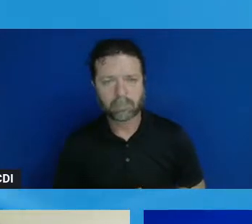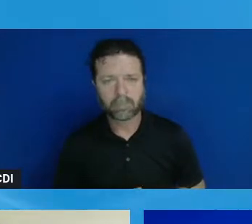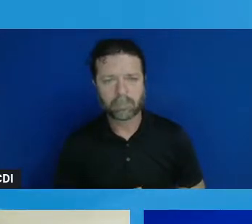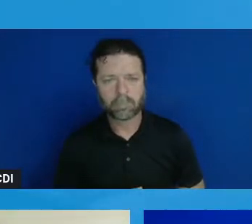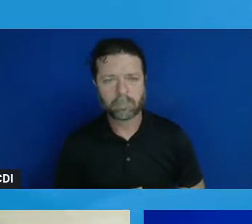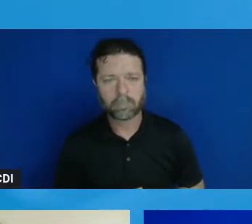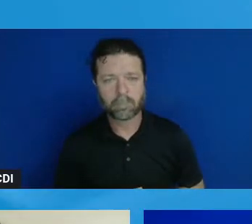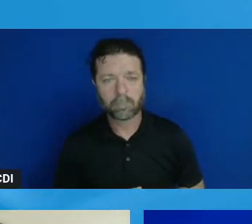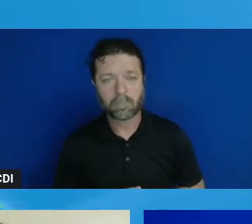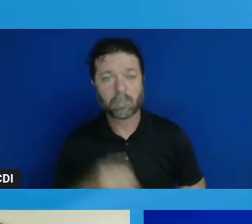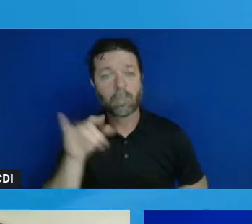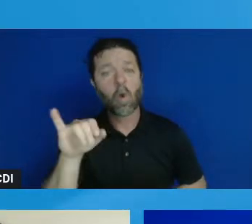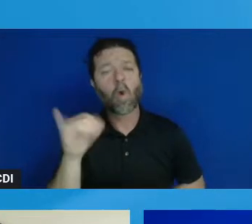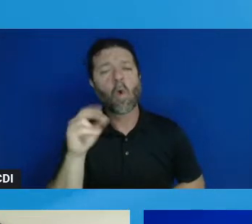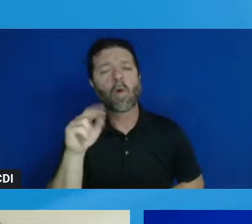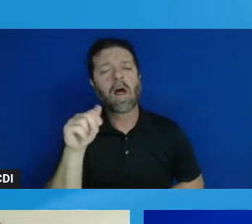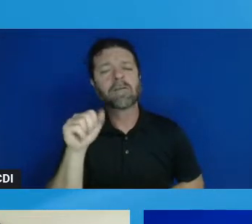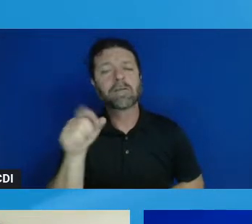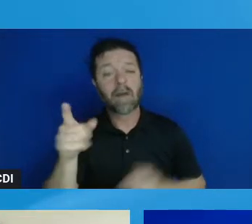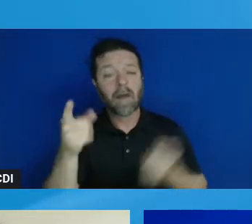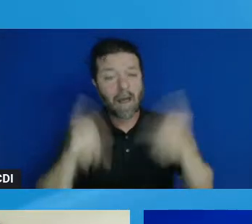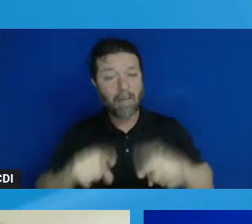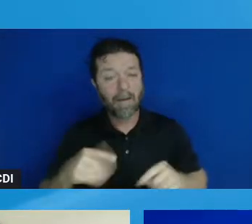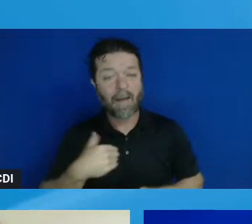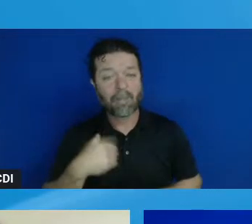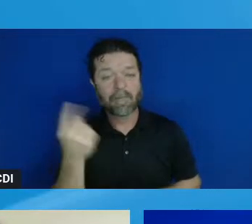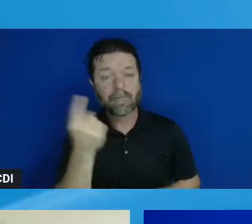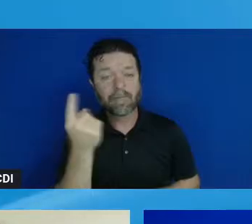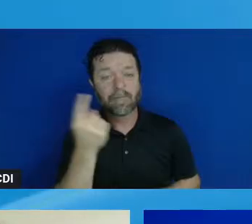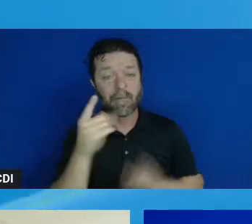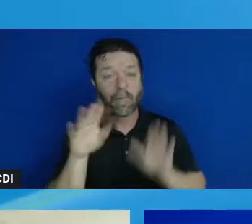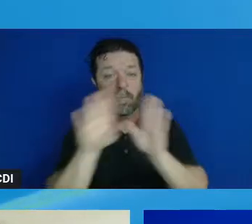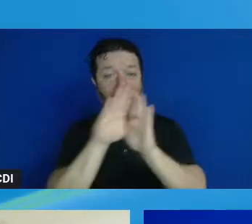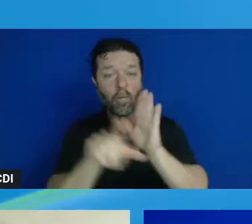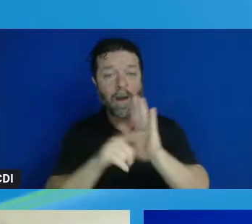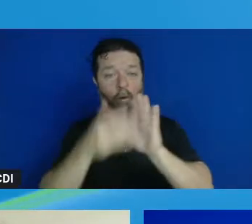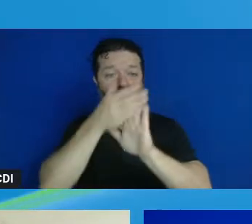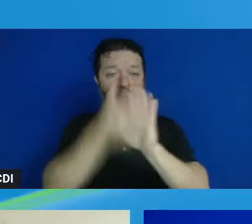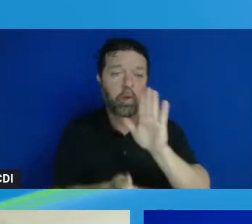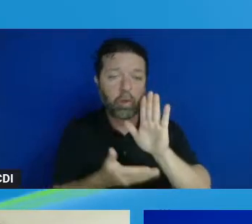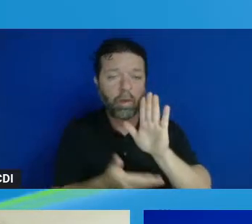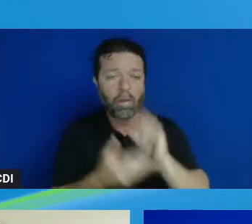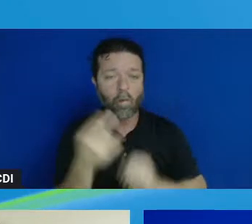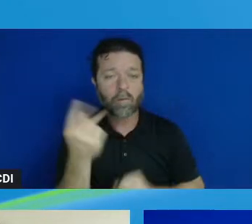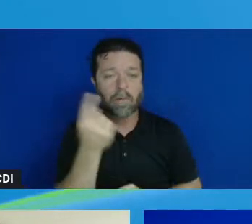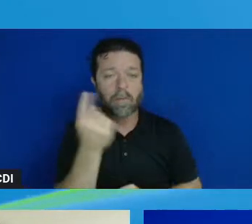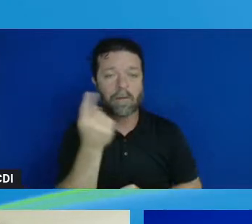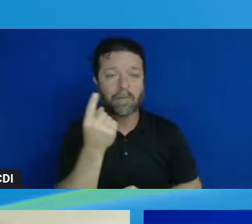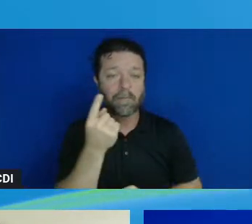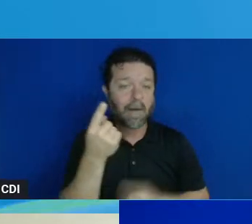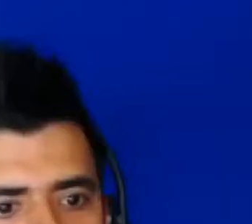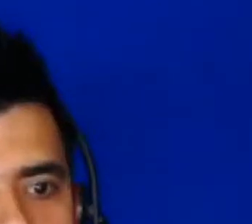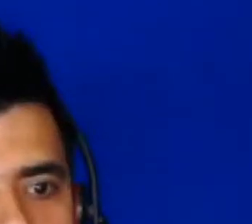I mean, how I guess if that did happen, how would that impact an interpretation session?